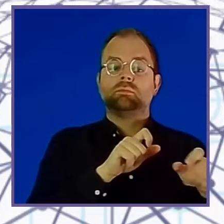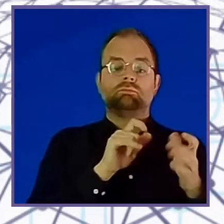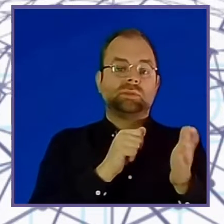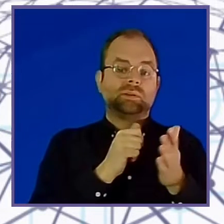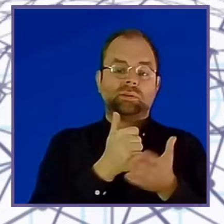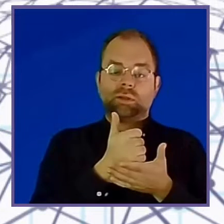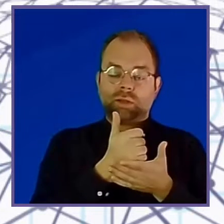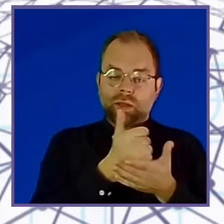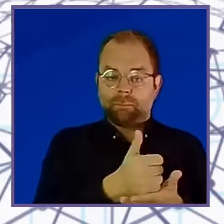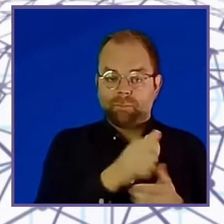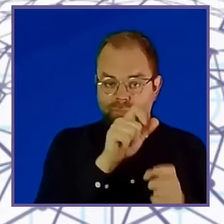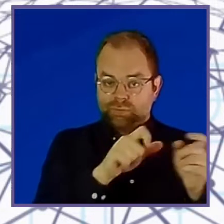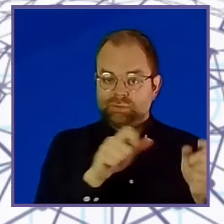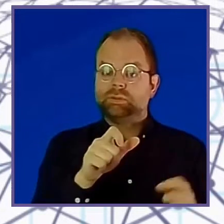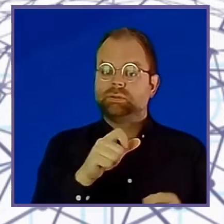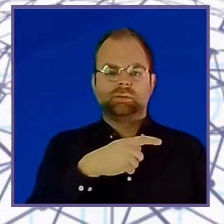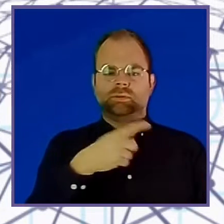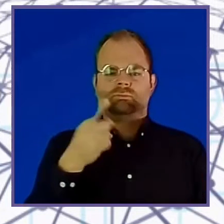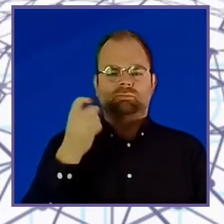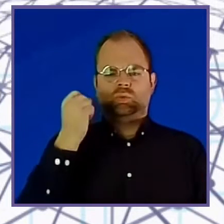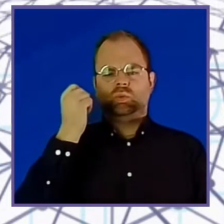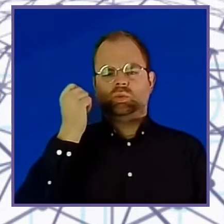a huge challenge to overcome.